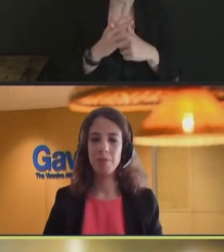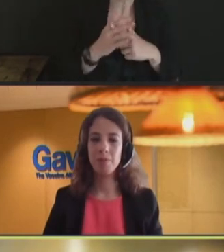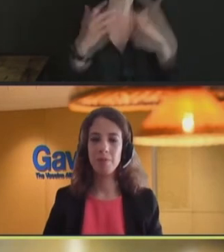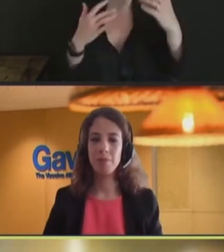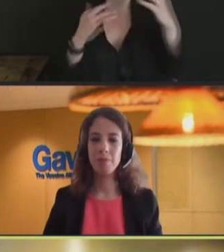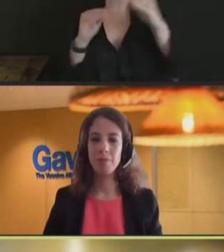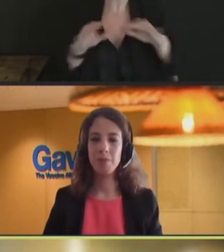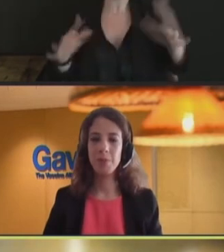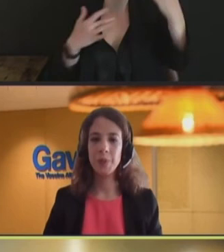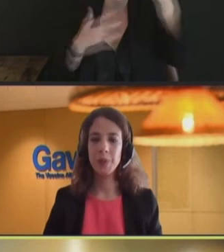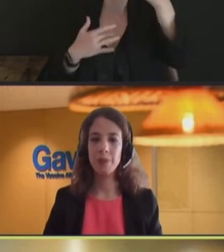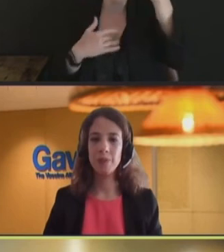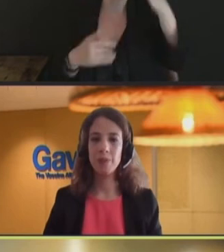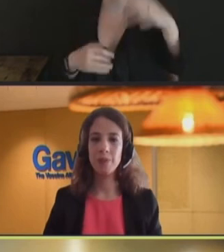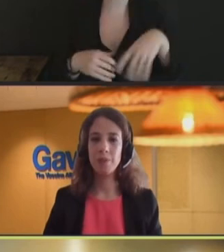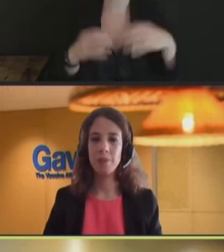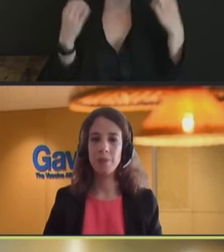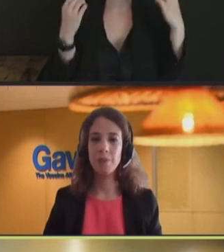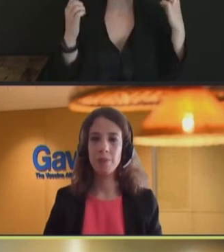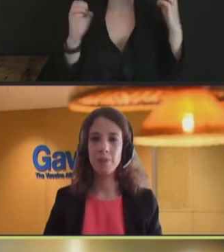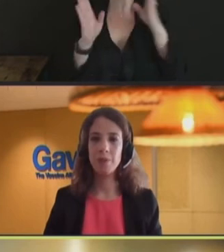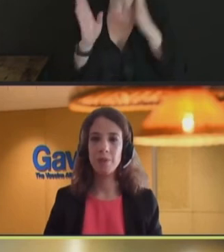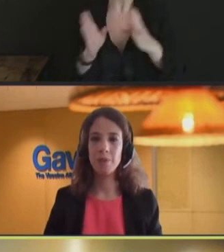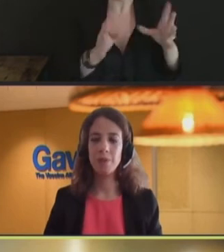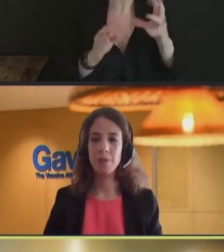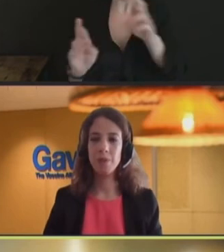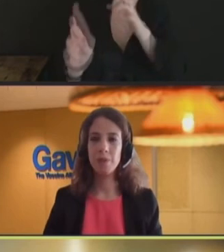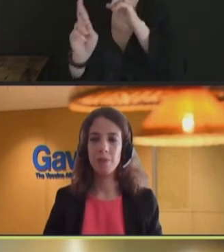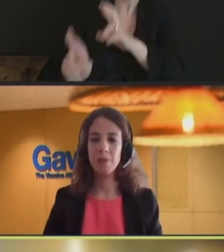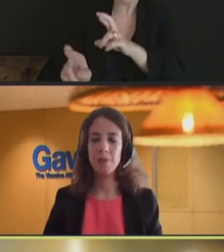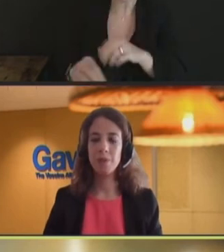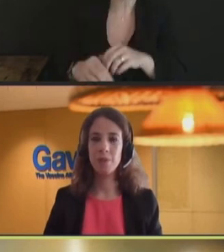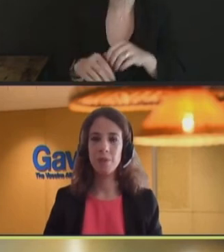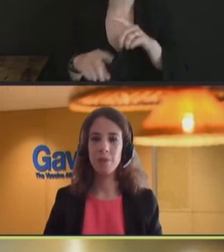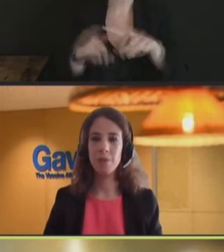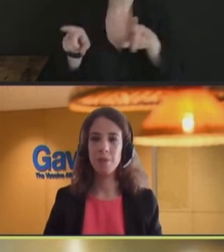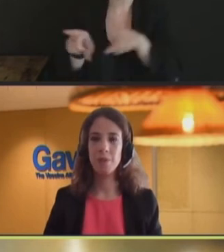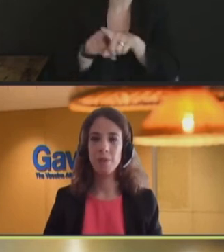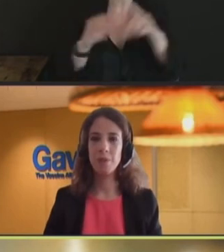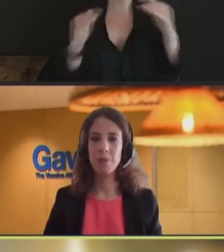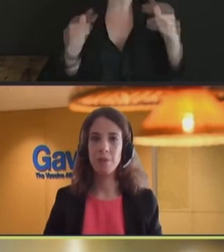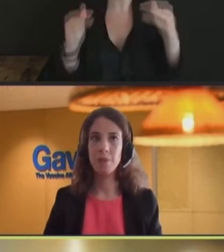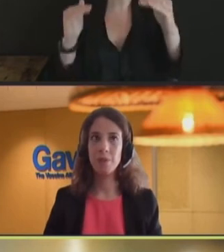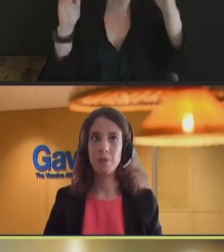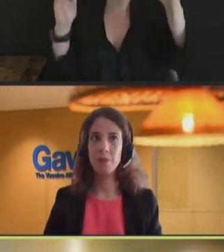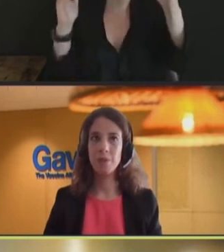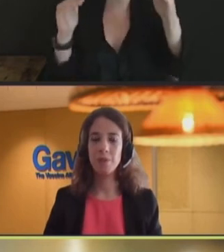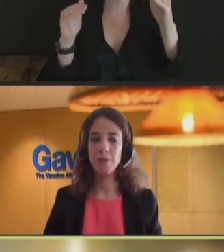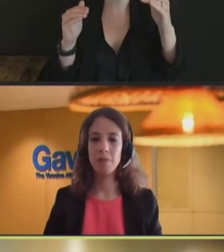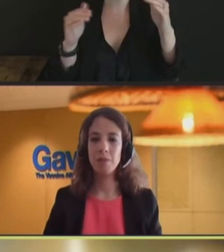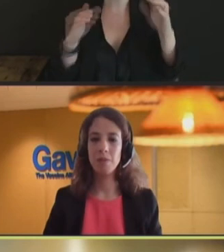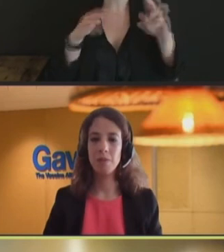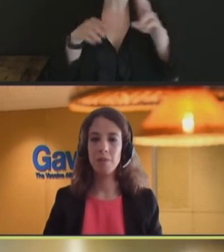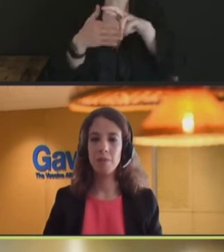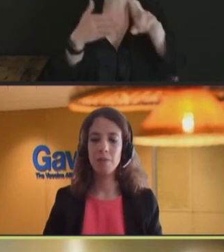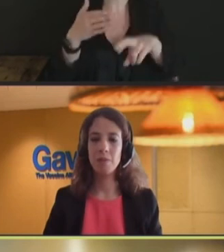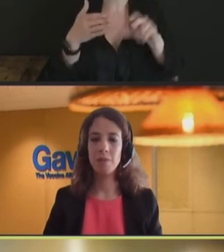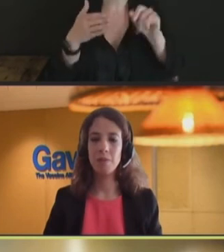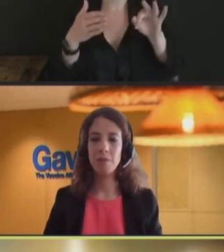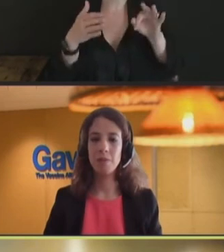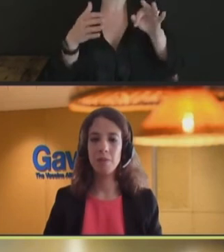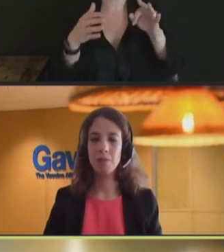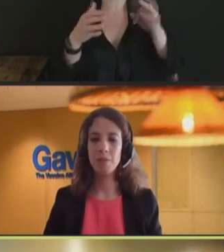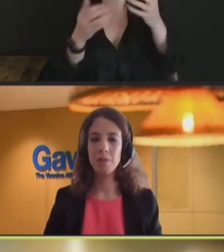preparedness and response, as well as escalations as a result of escape from control, for example, as we can